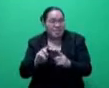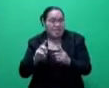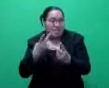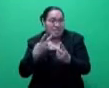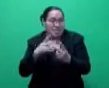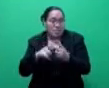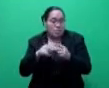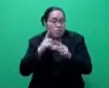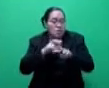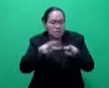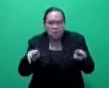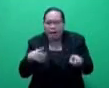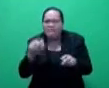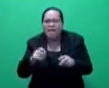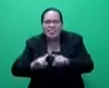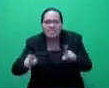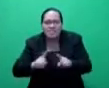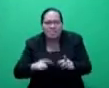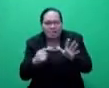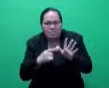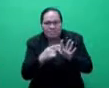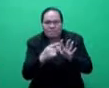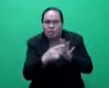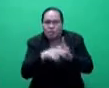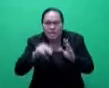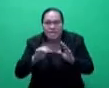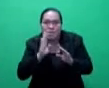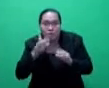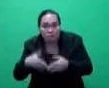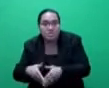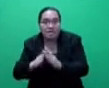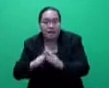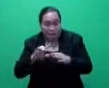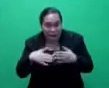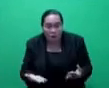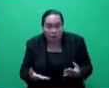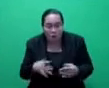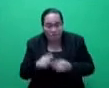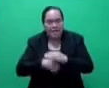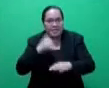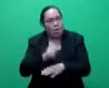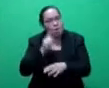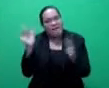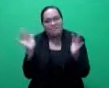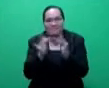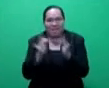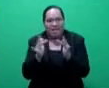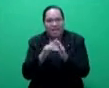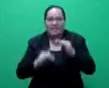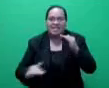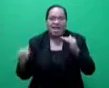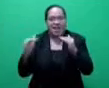differed with different requirements and timelines. Now our reforms have established a single standard process to be